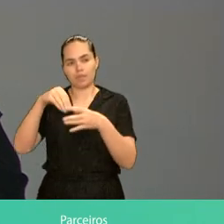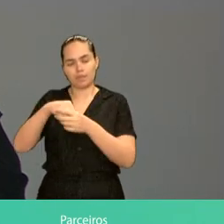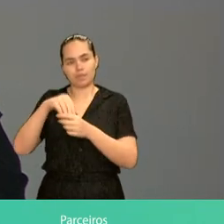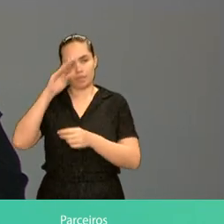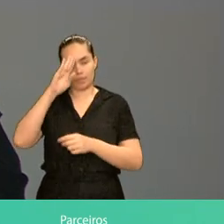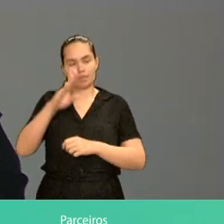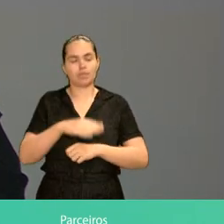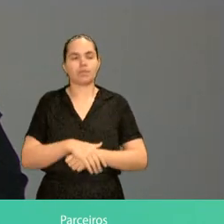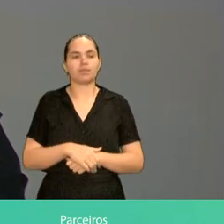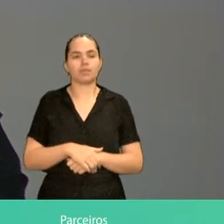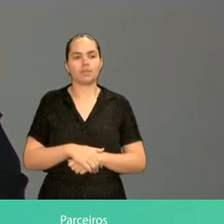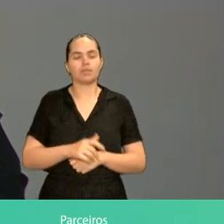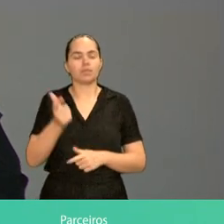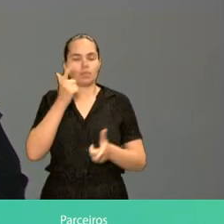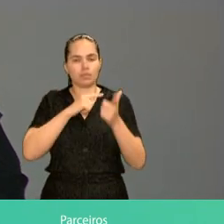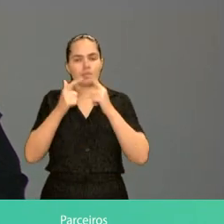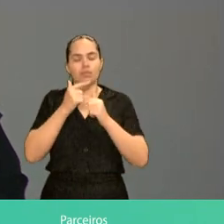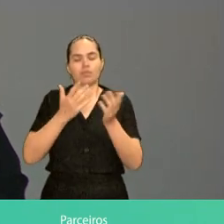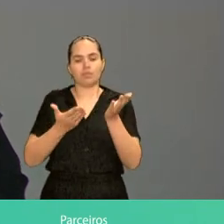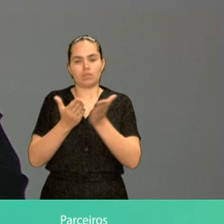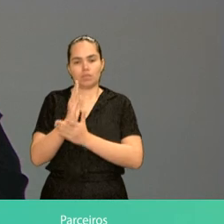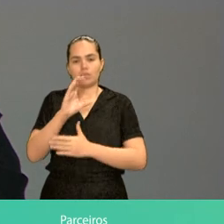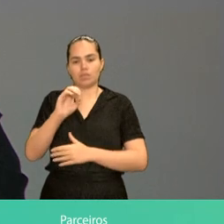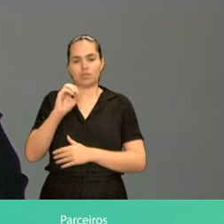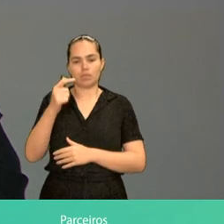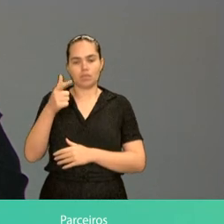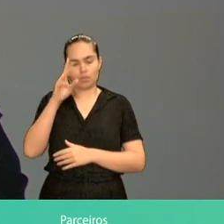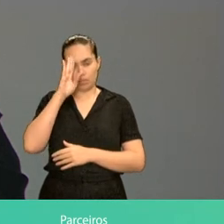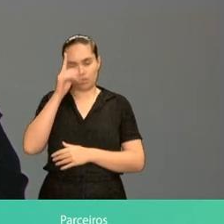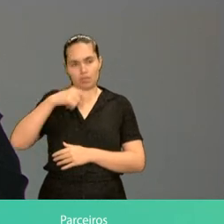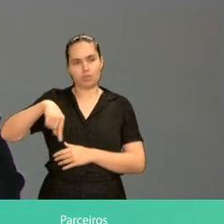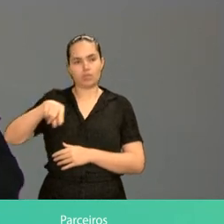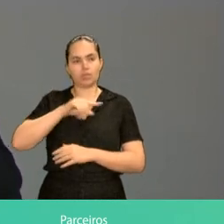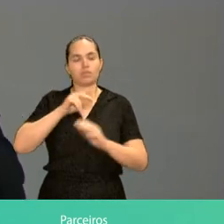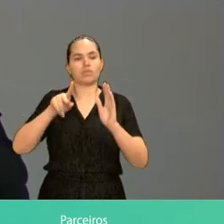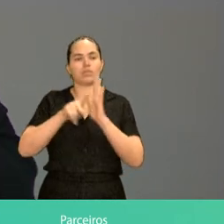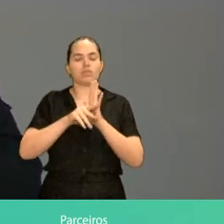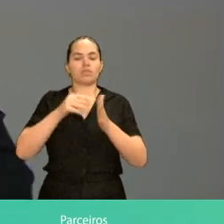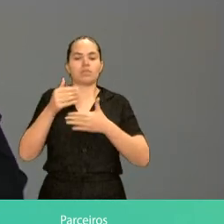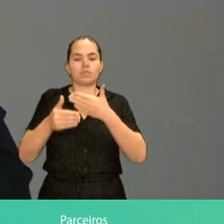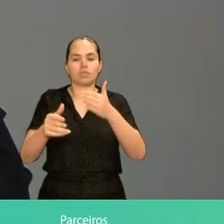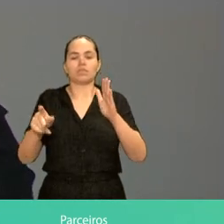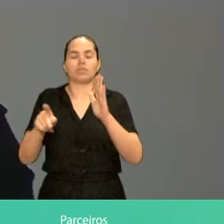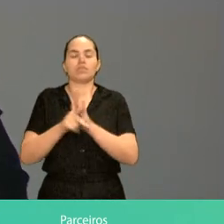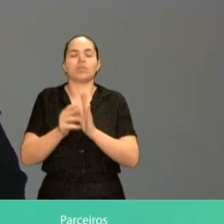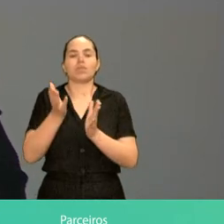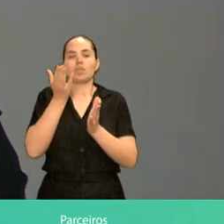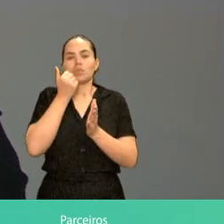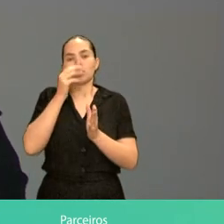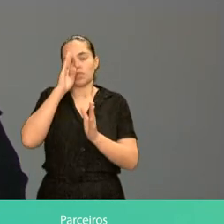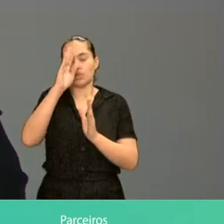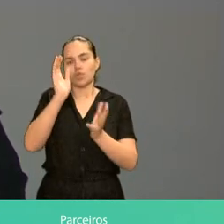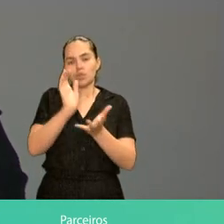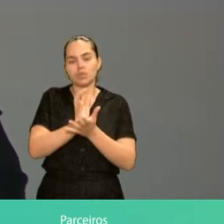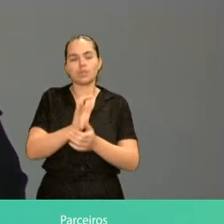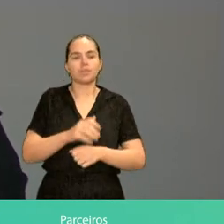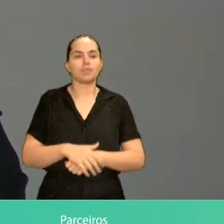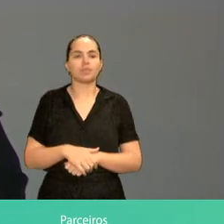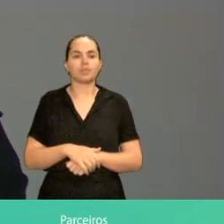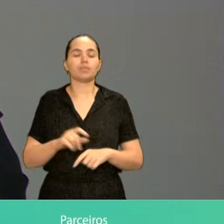We have Linde partnering up with us, helping us with the production and for the